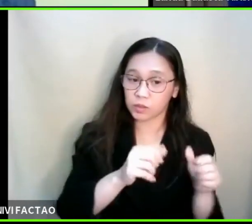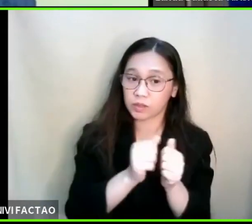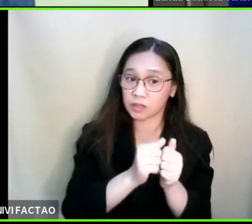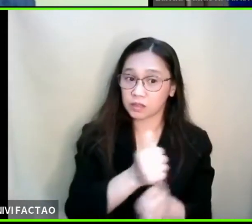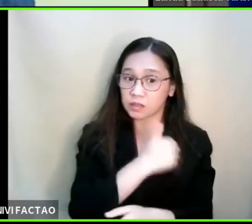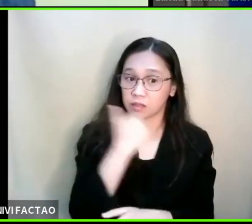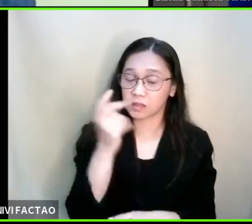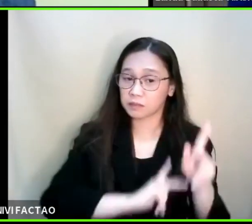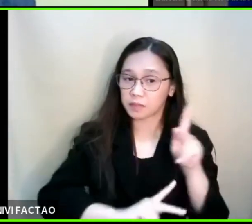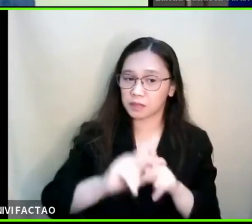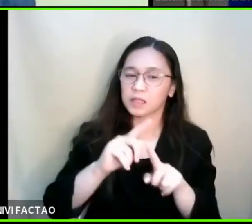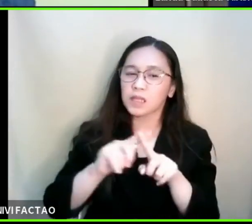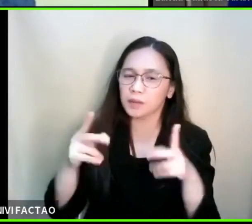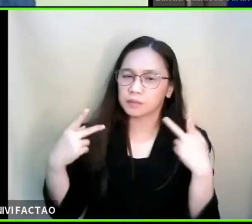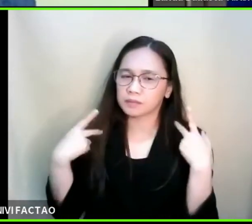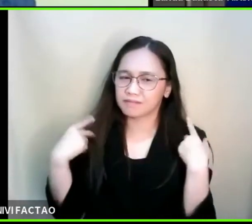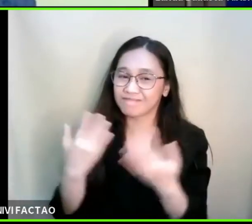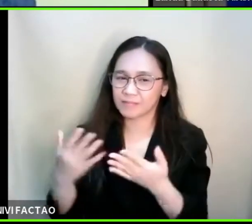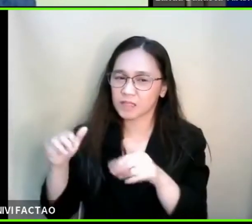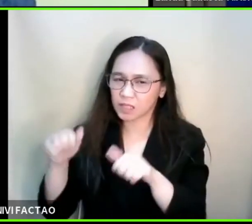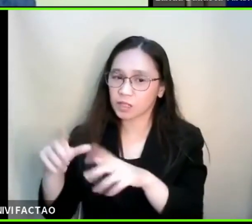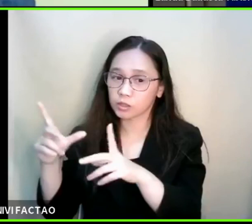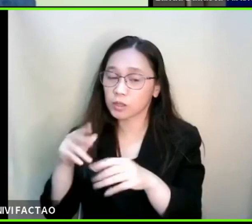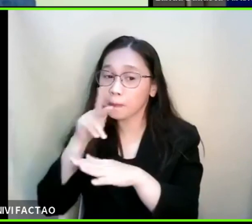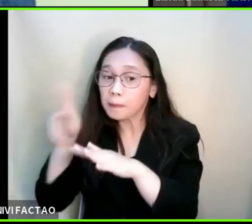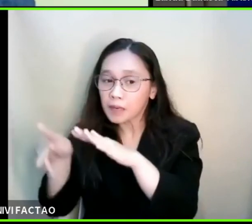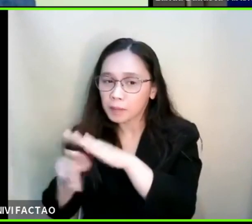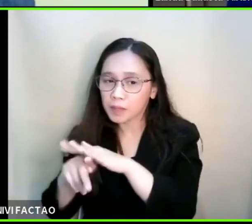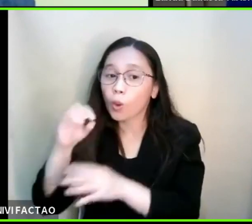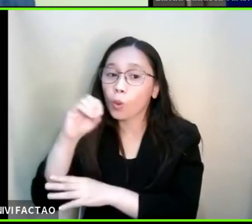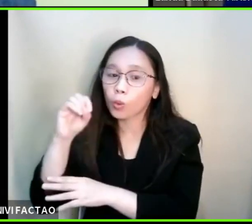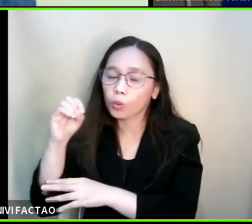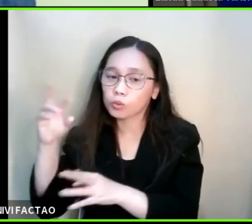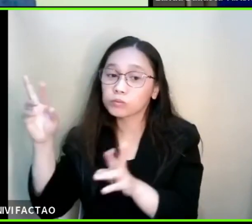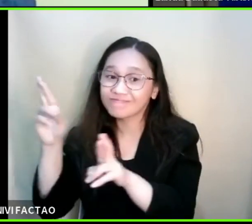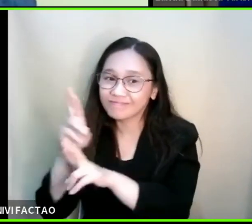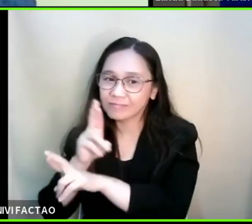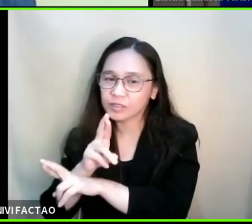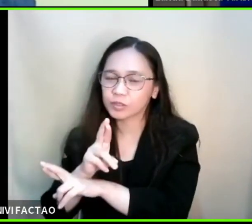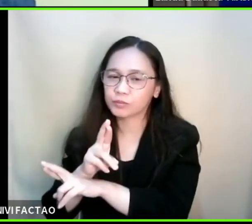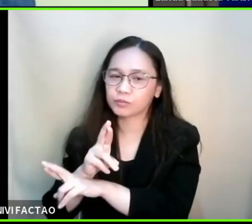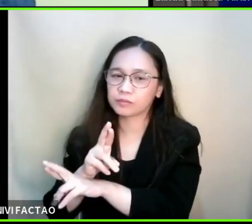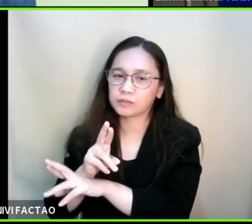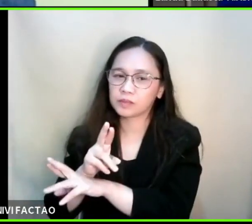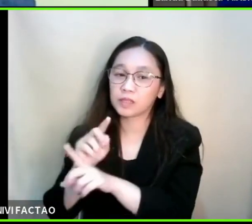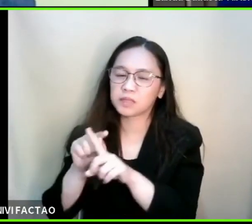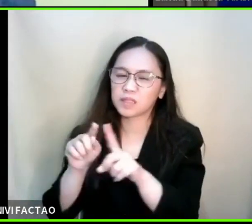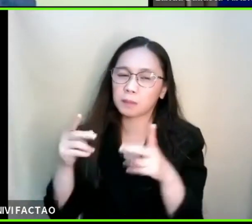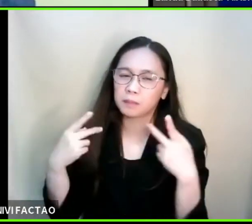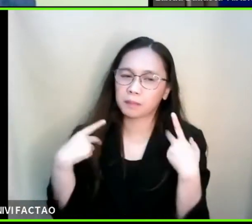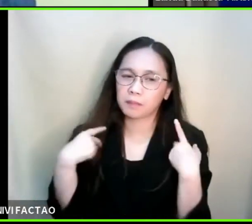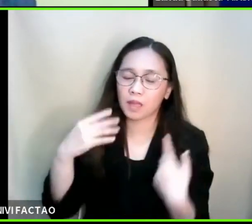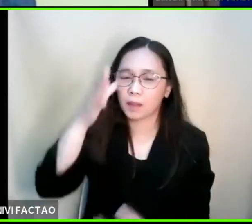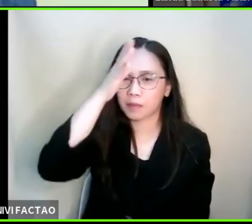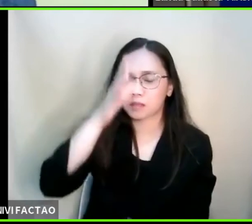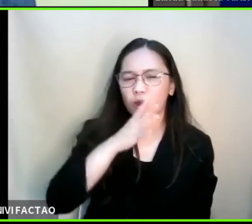people, but there are things that you have to do in the privacy of your own bedroom, for example. But we had parents, I think we had one